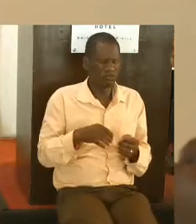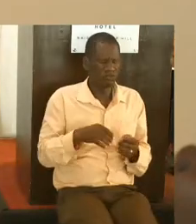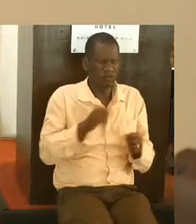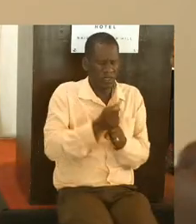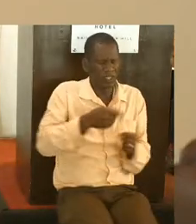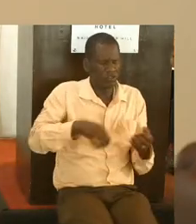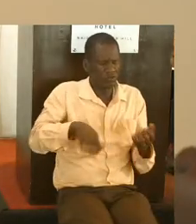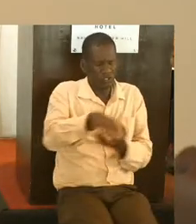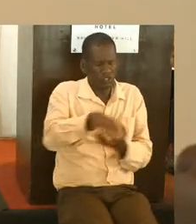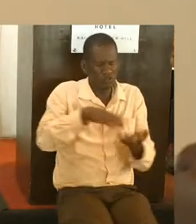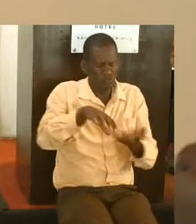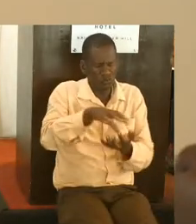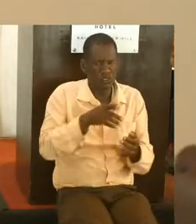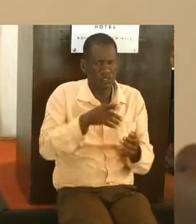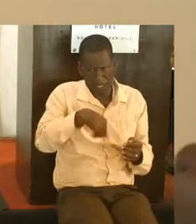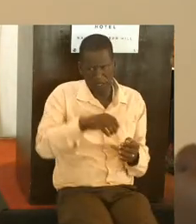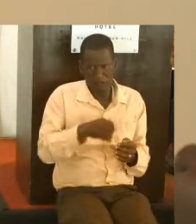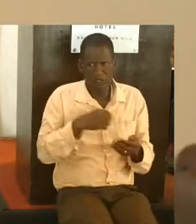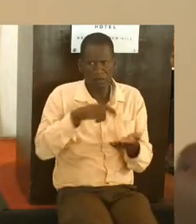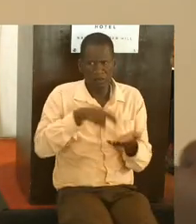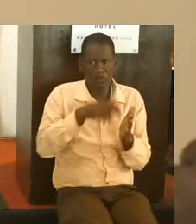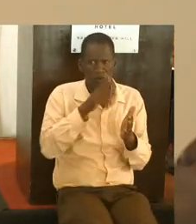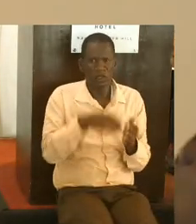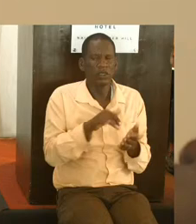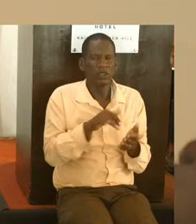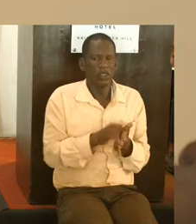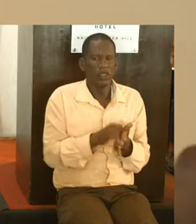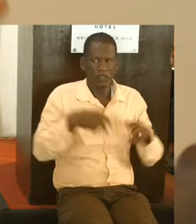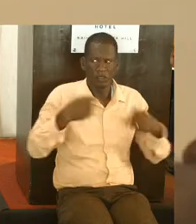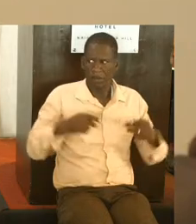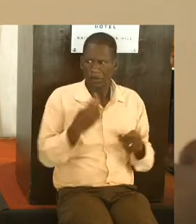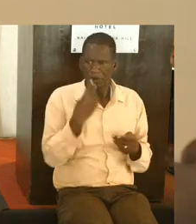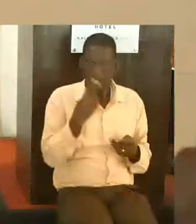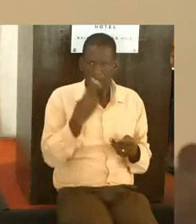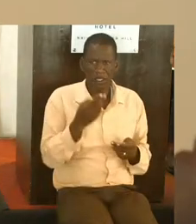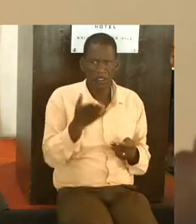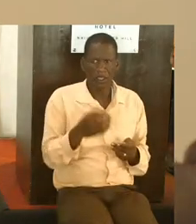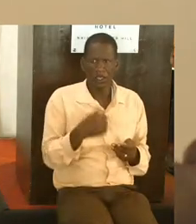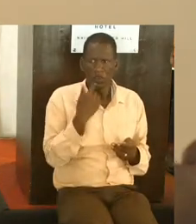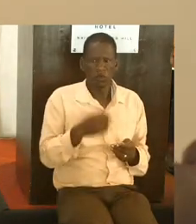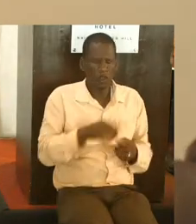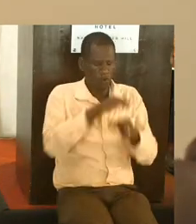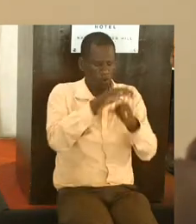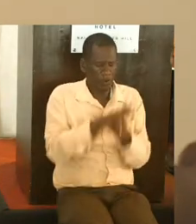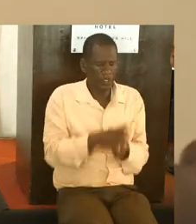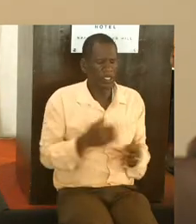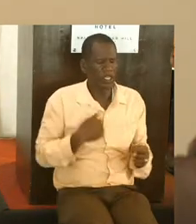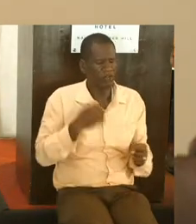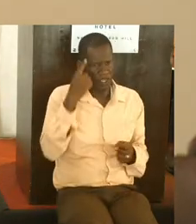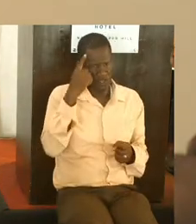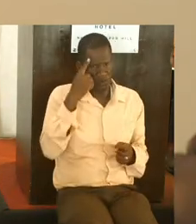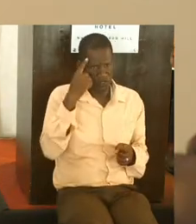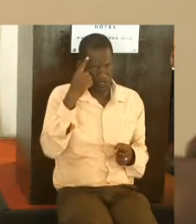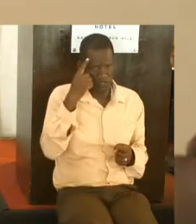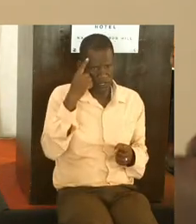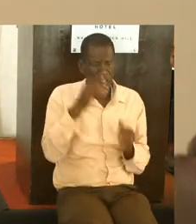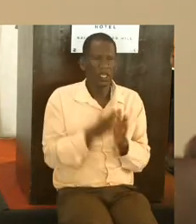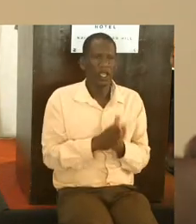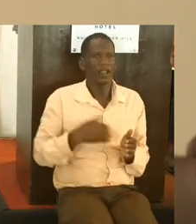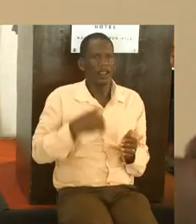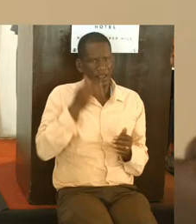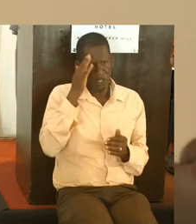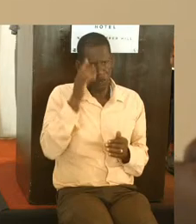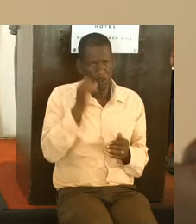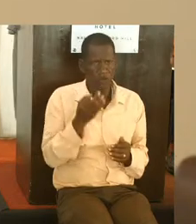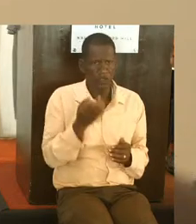what does that again tell us that the people you see out there who are demonized have a conscience and I think